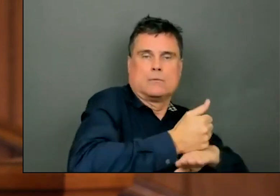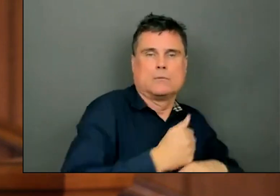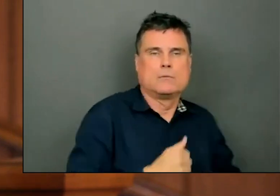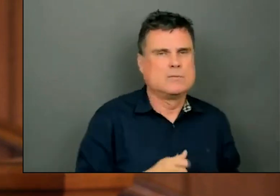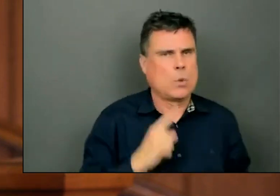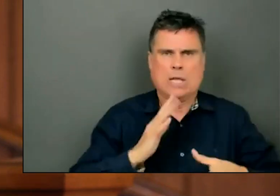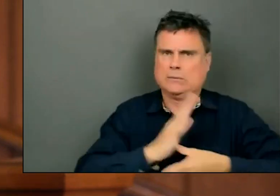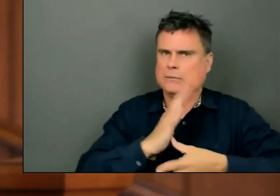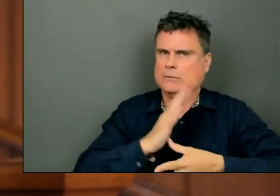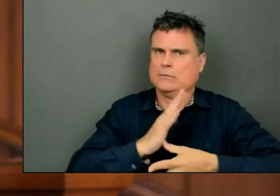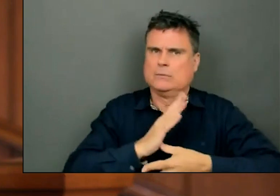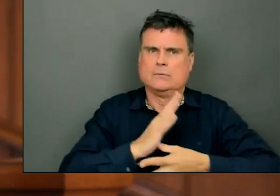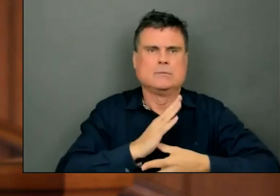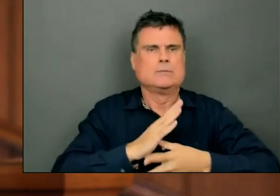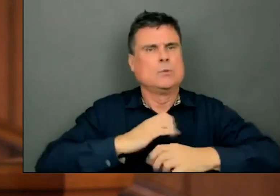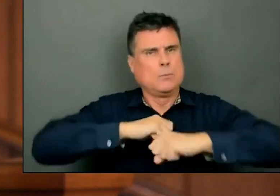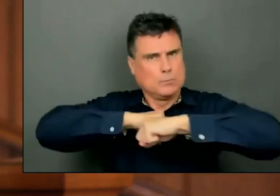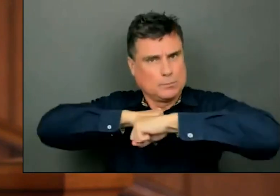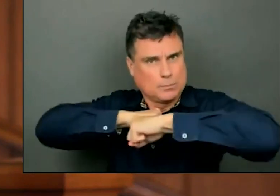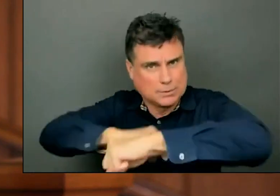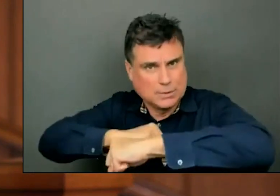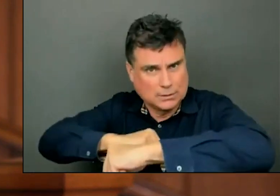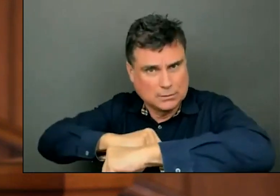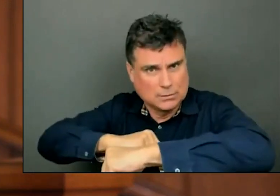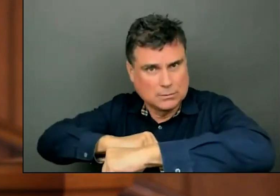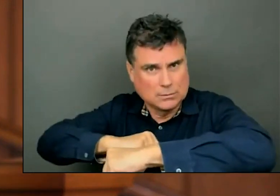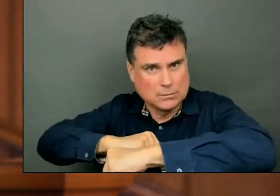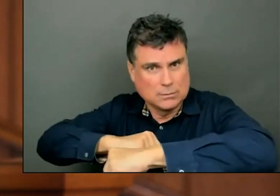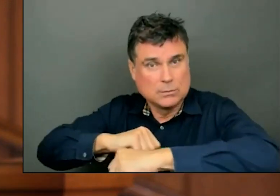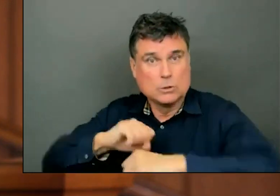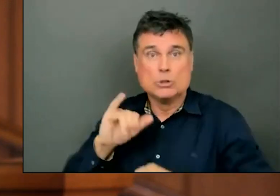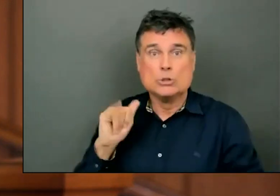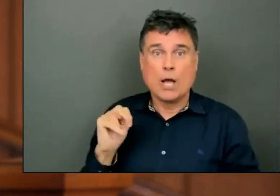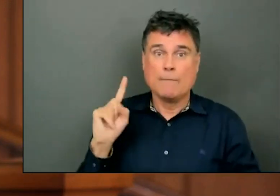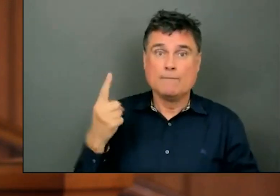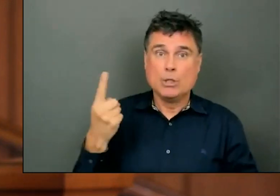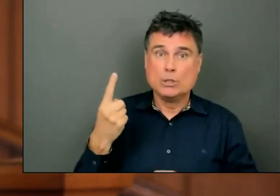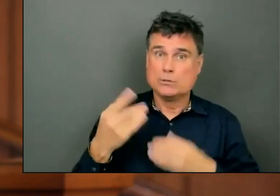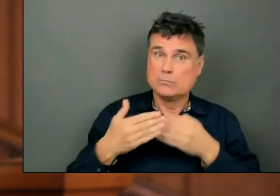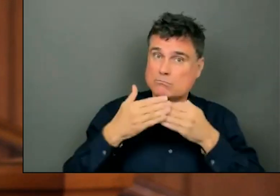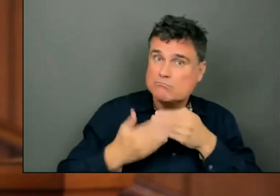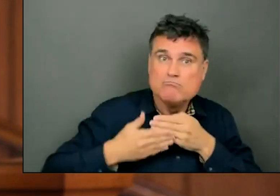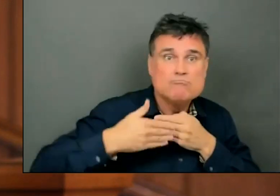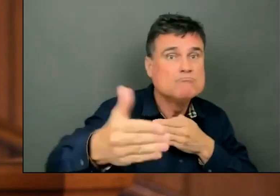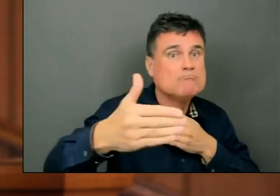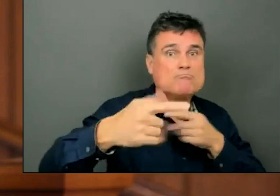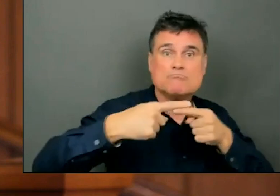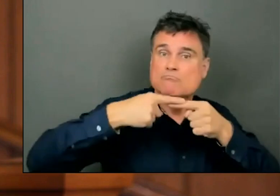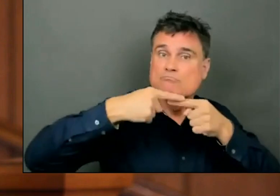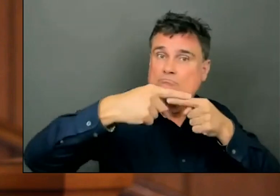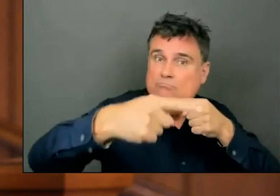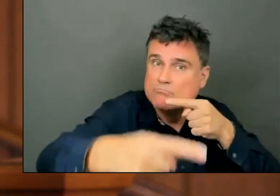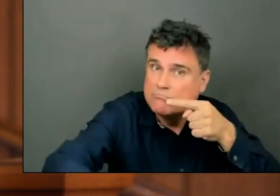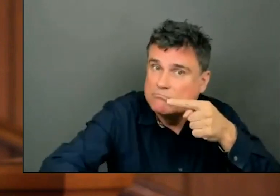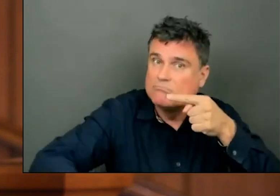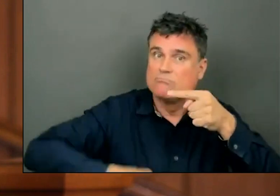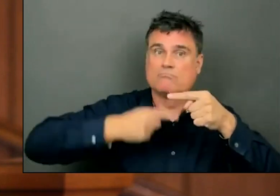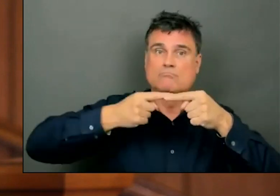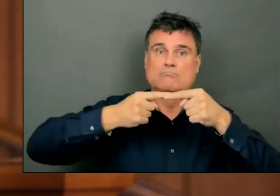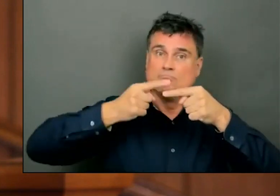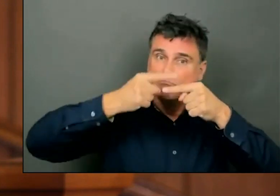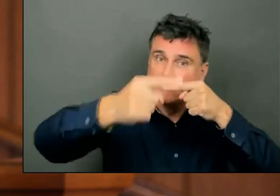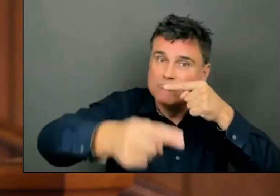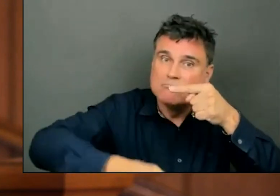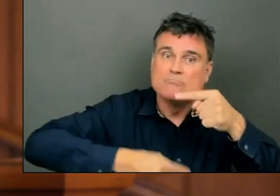in January 1st and working right through to December 31st, responding when the fires emerge, but building fire-smart communities